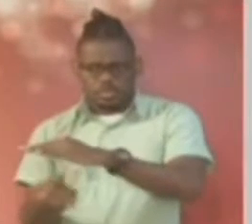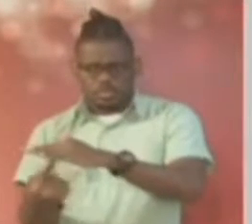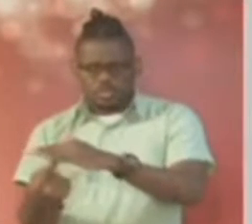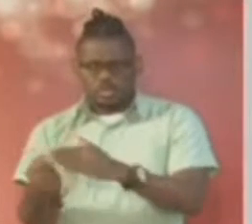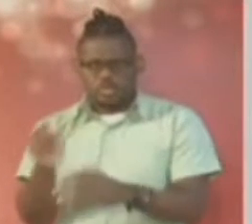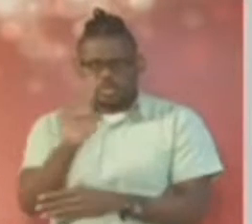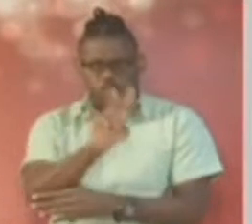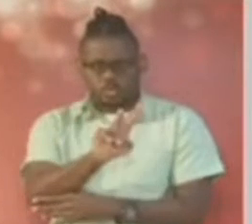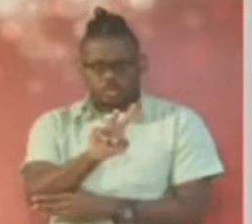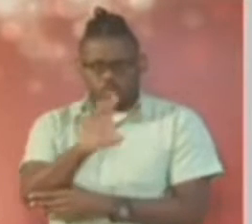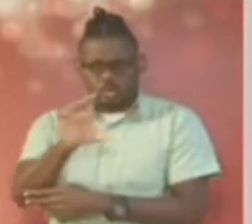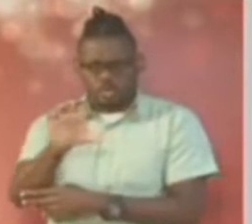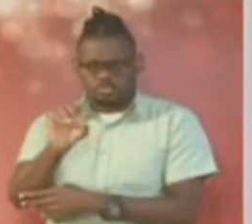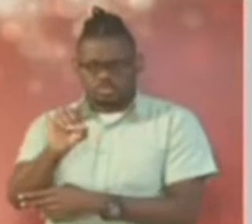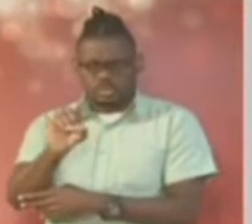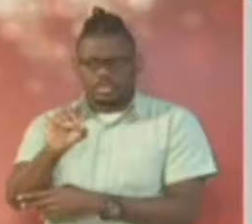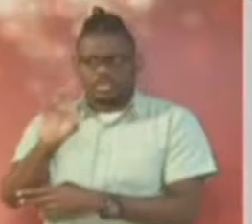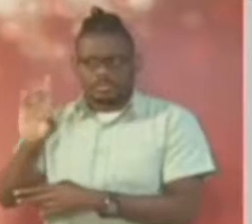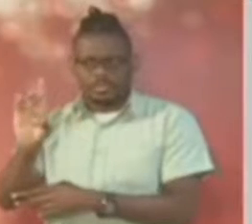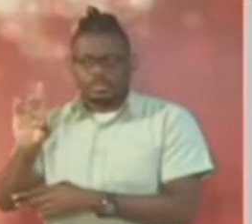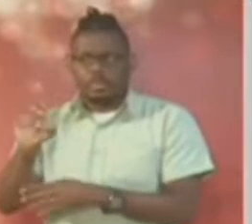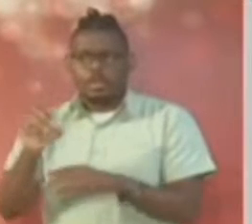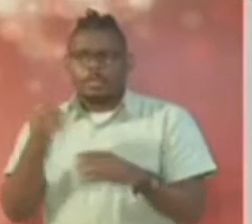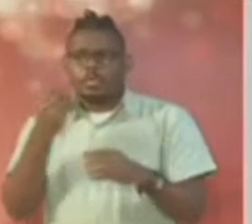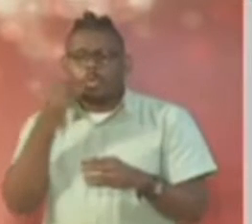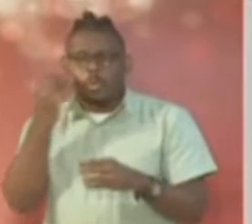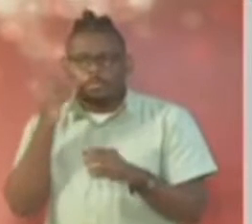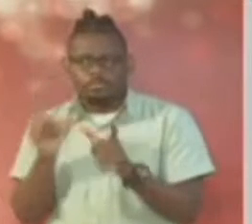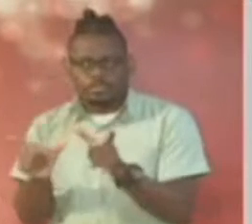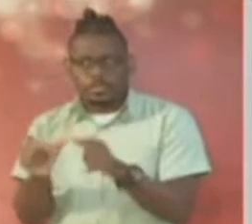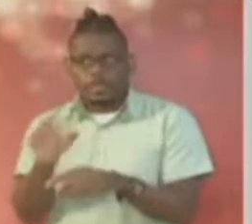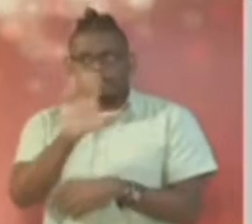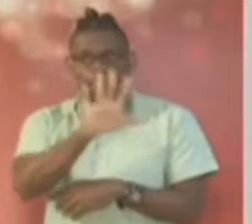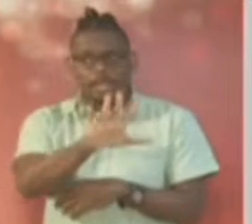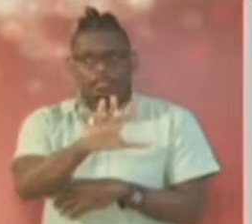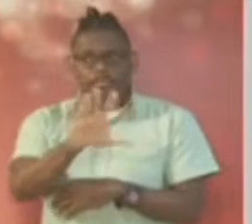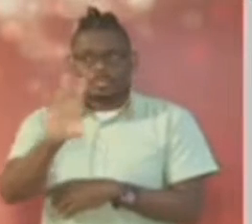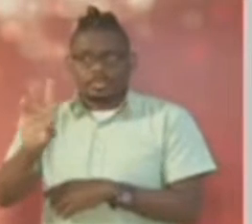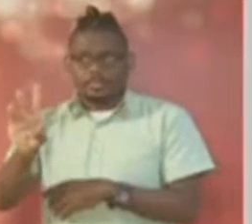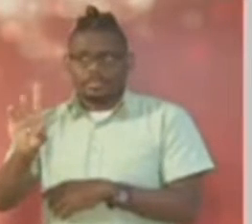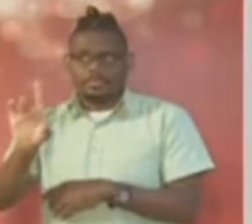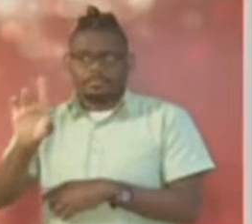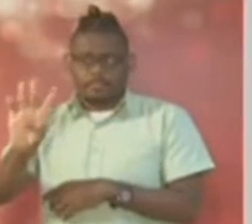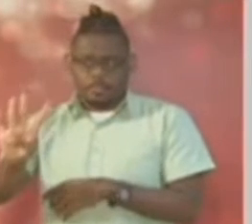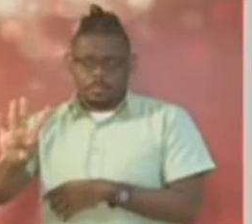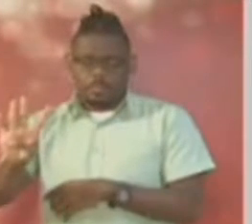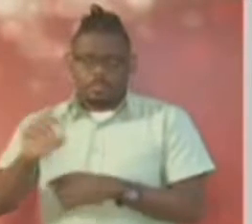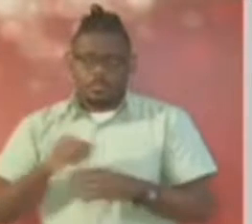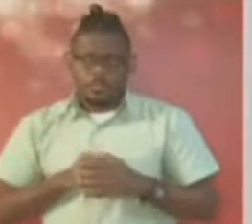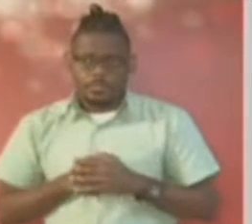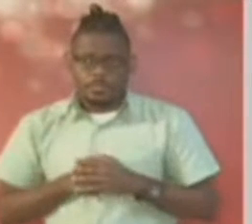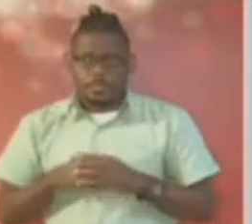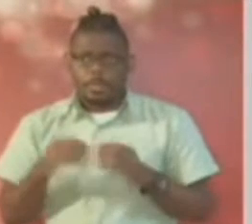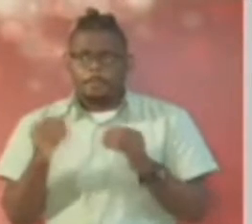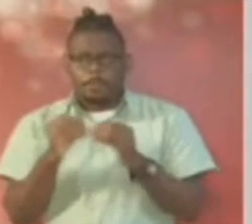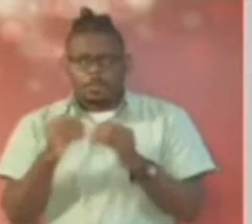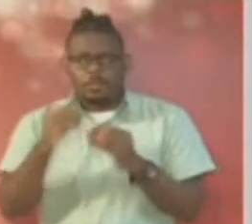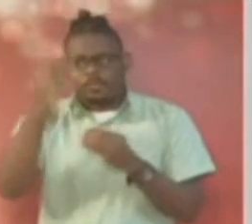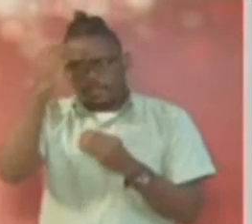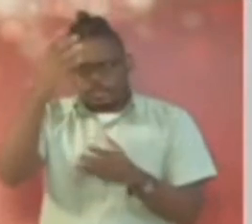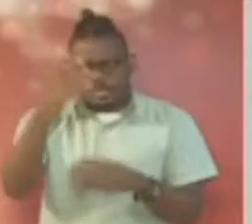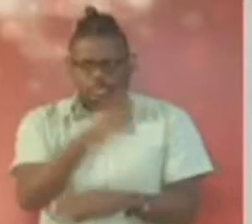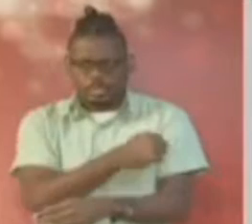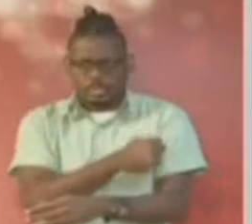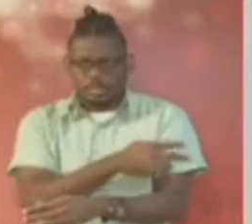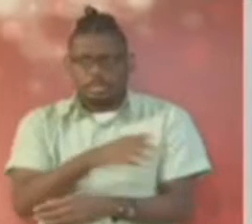And in terms of our home isolation, we now have 584. Just a little more detail into our hospitals. So at the Couva Hospital